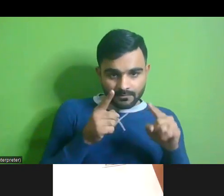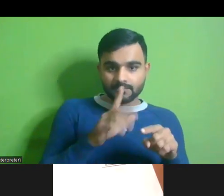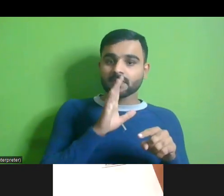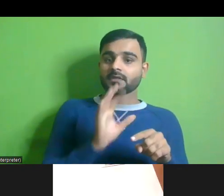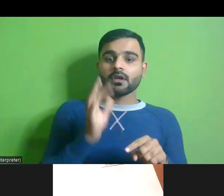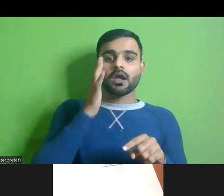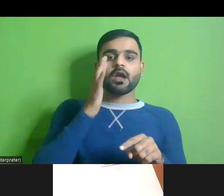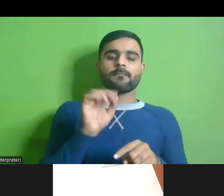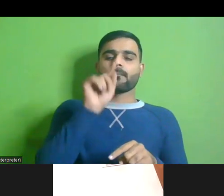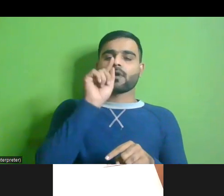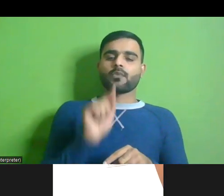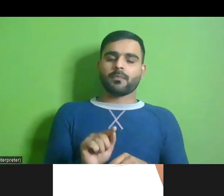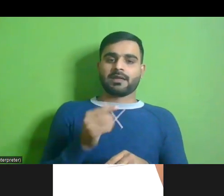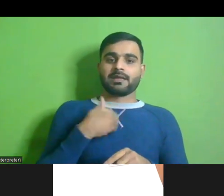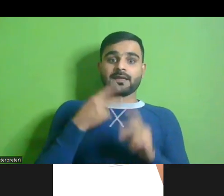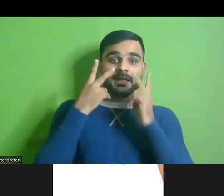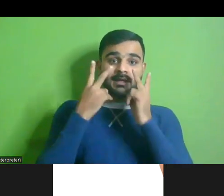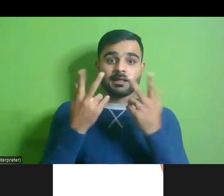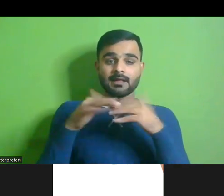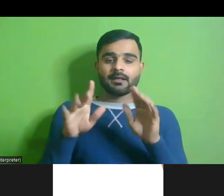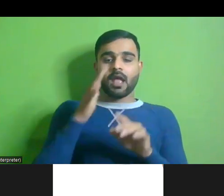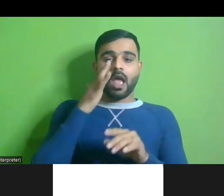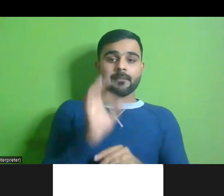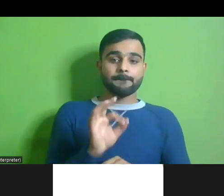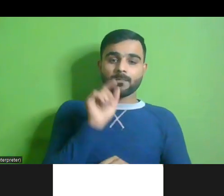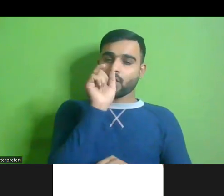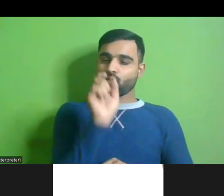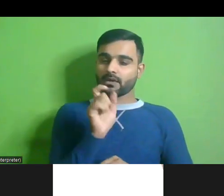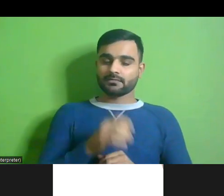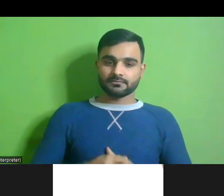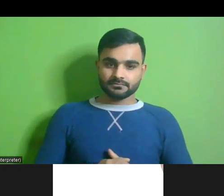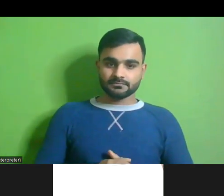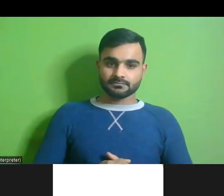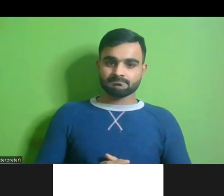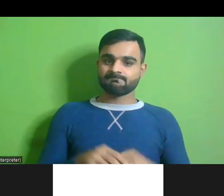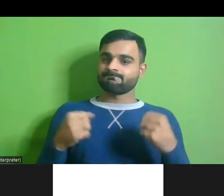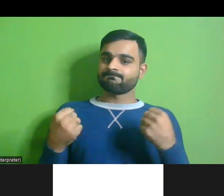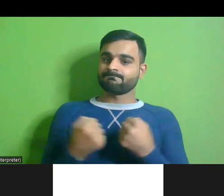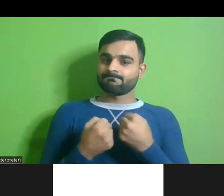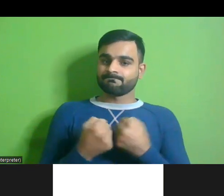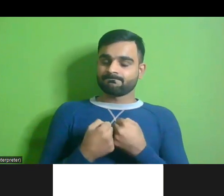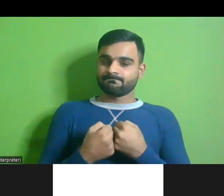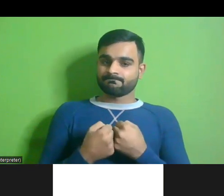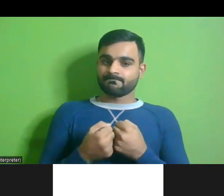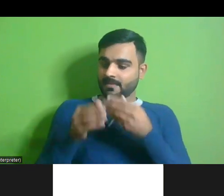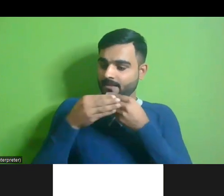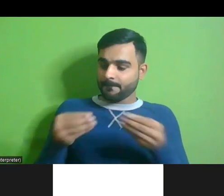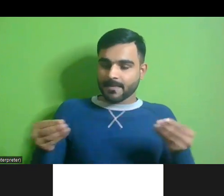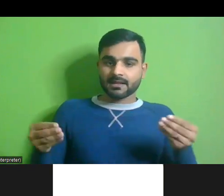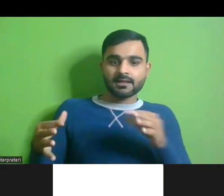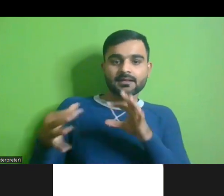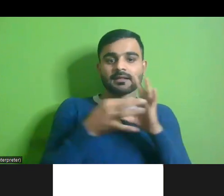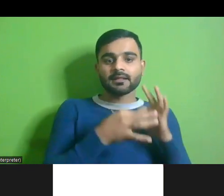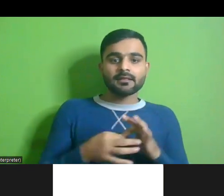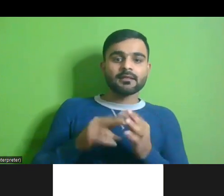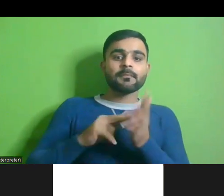really important. But I see just as important the fight for, you know, like a material livelihood that